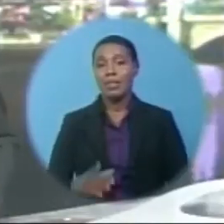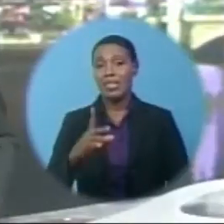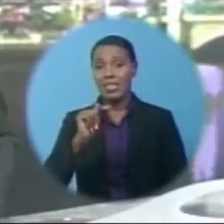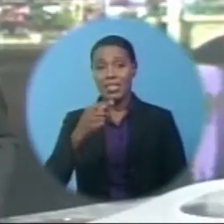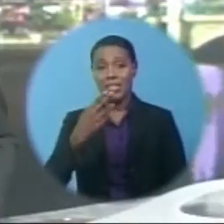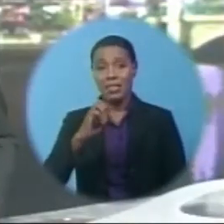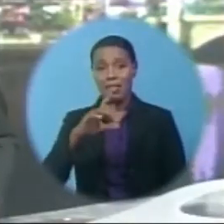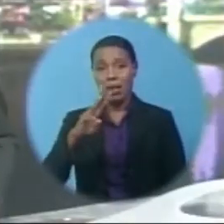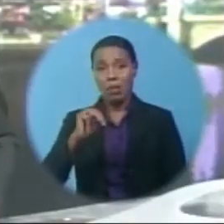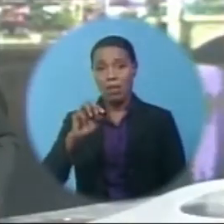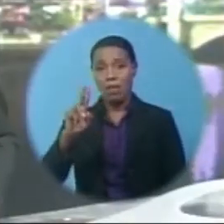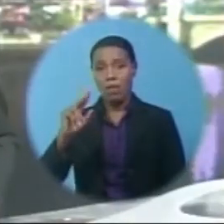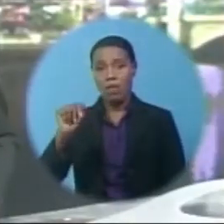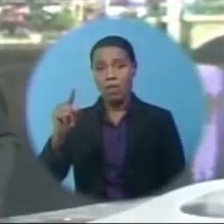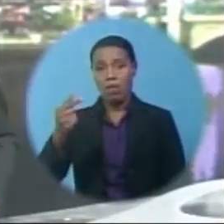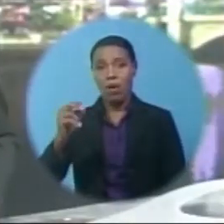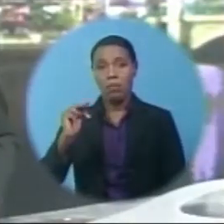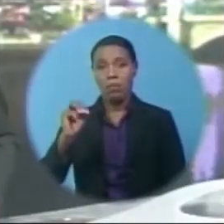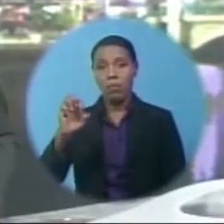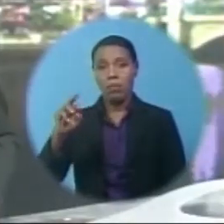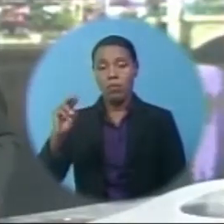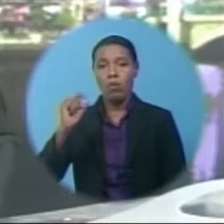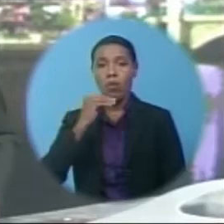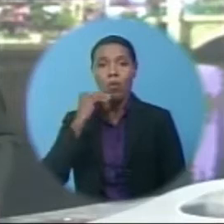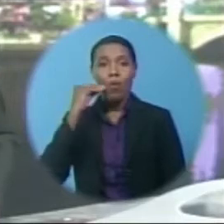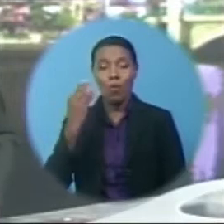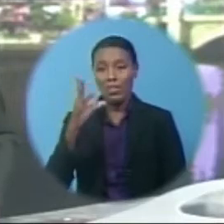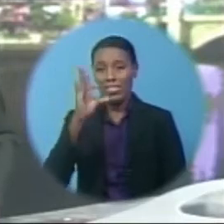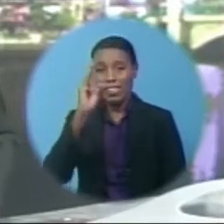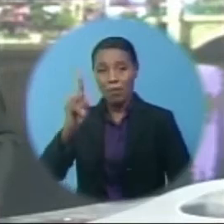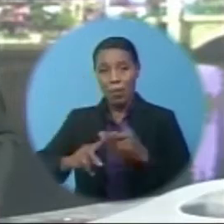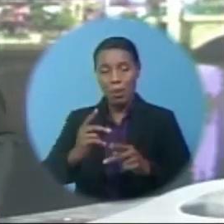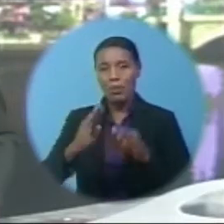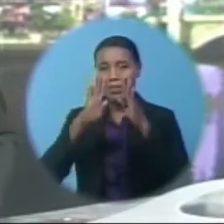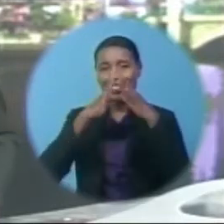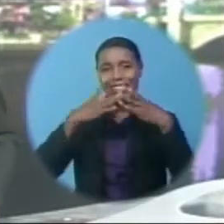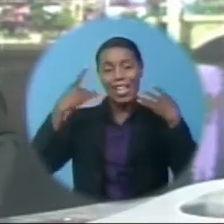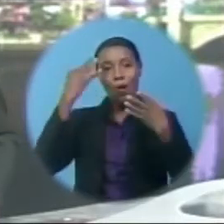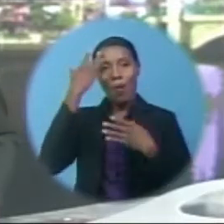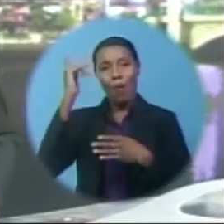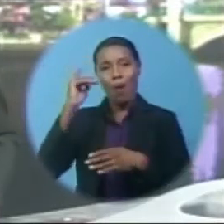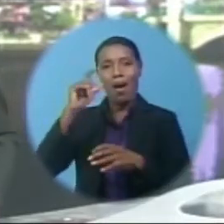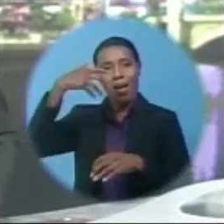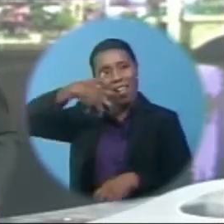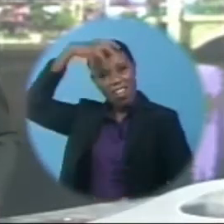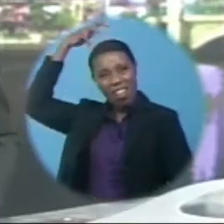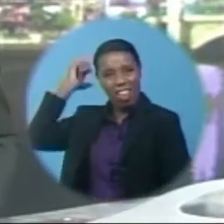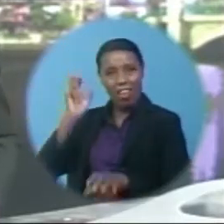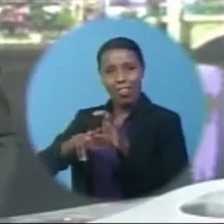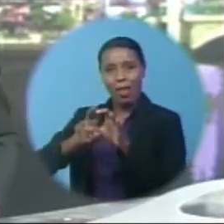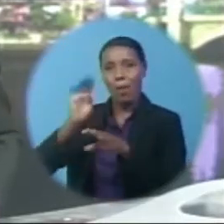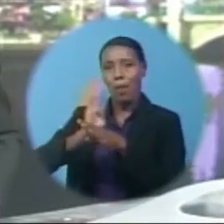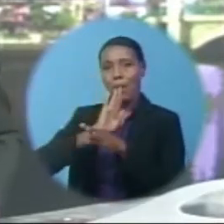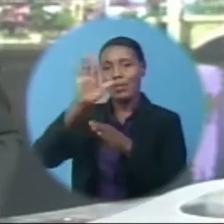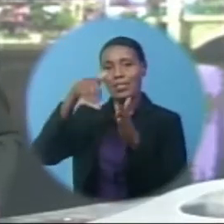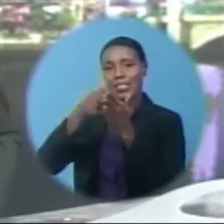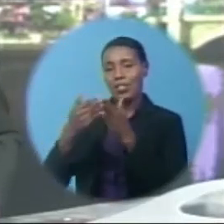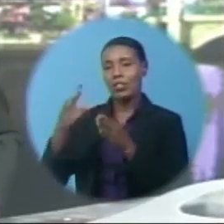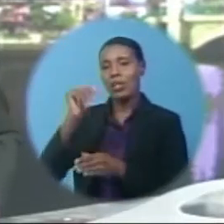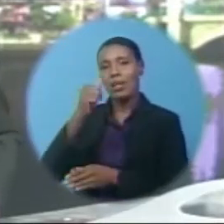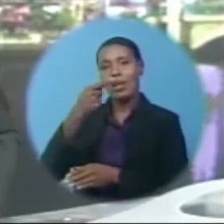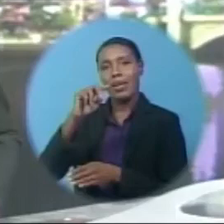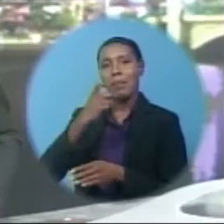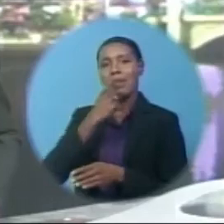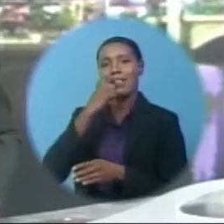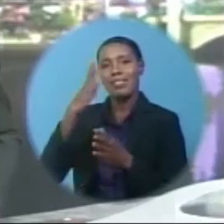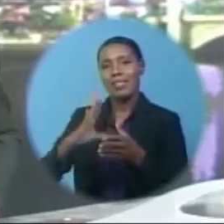7 residents of the Thelma Vaughan Memorial Home all have brighter smiles thanks to the Lions Club of Barbados Central and Agape Dental. Ian Beckles, a